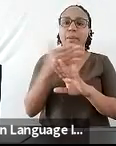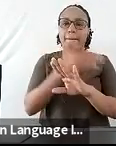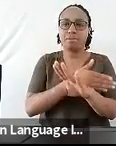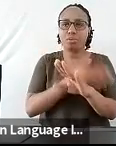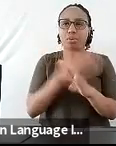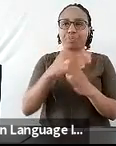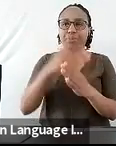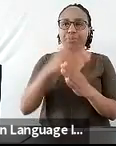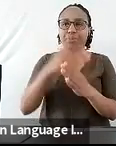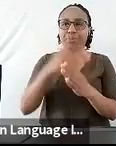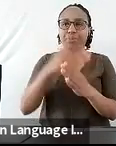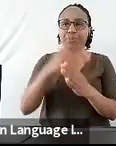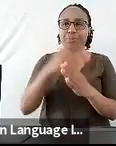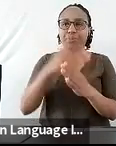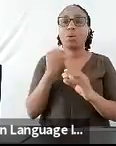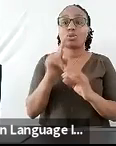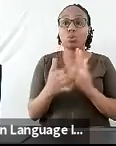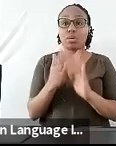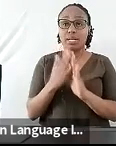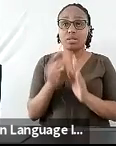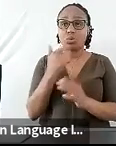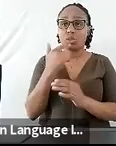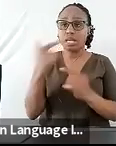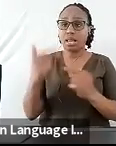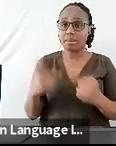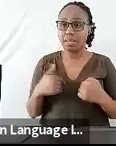your top three travel destinations. And for each,